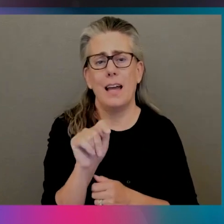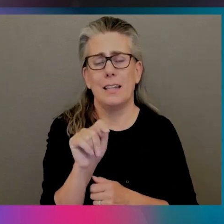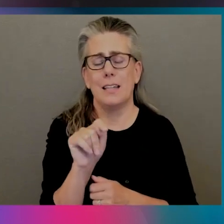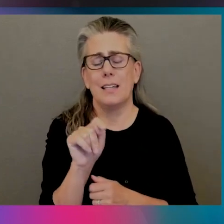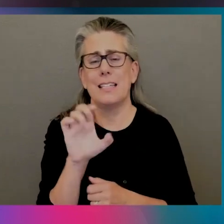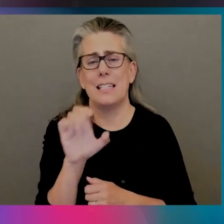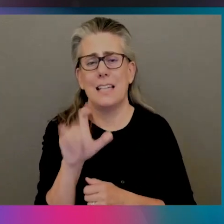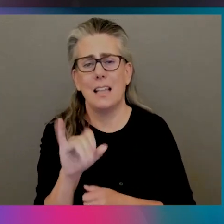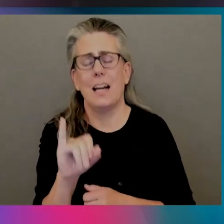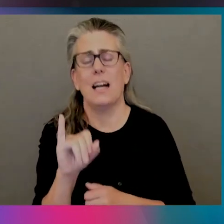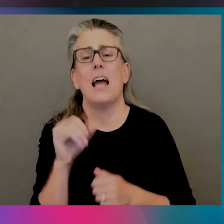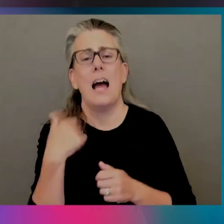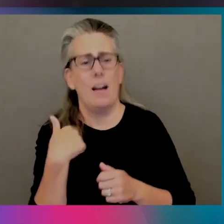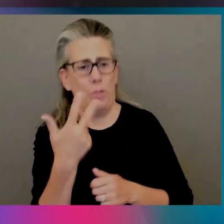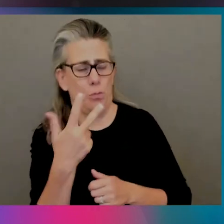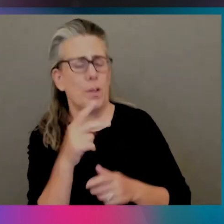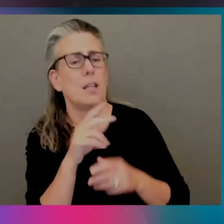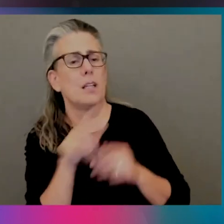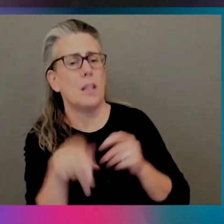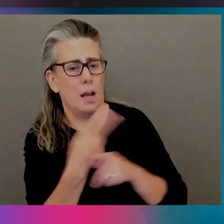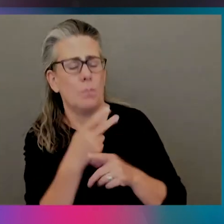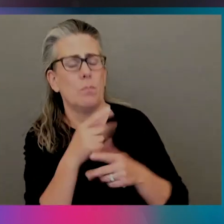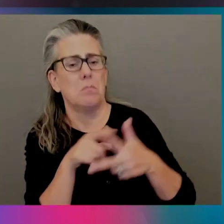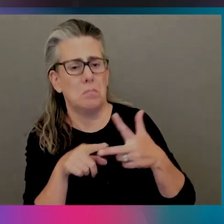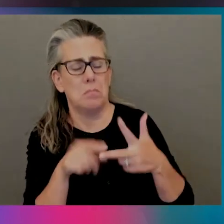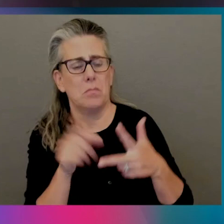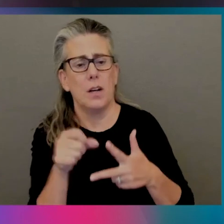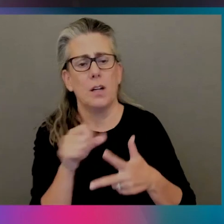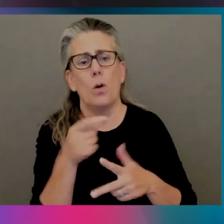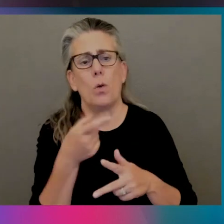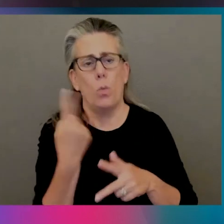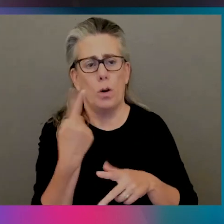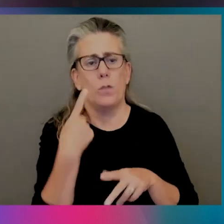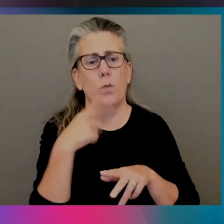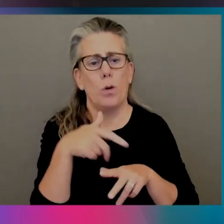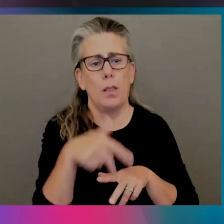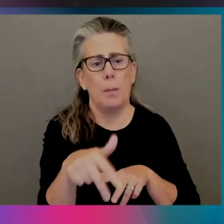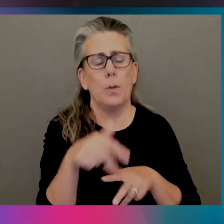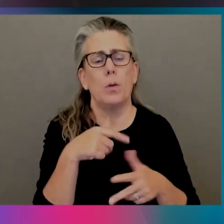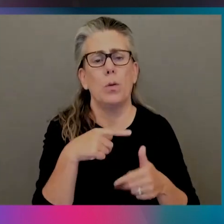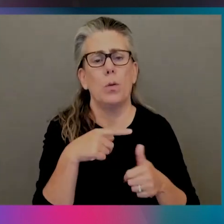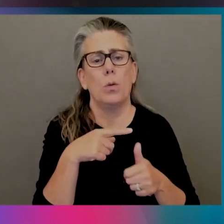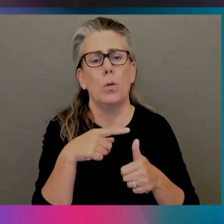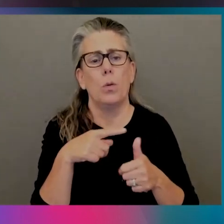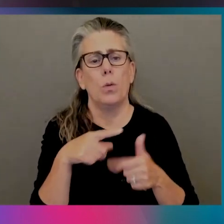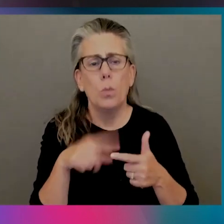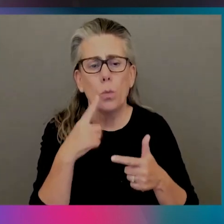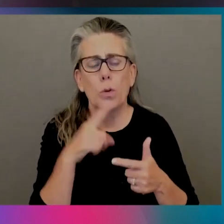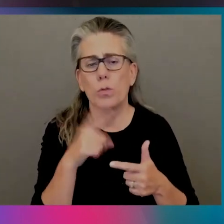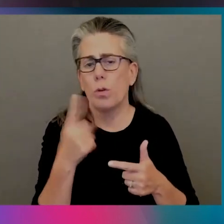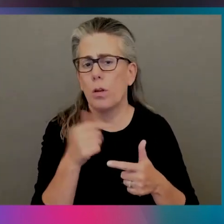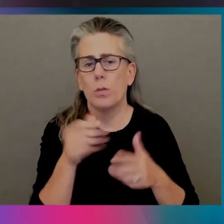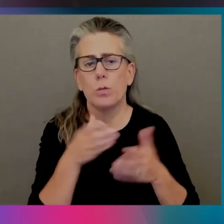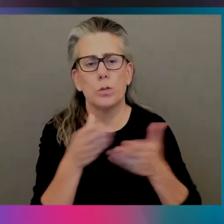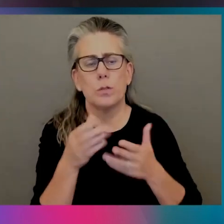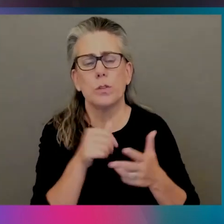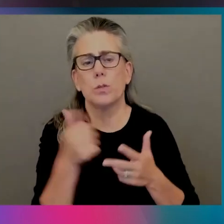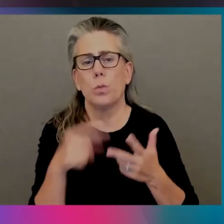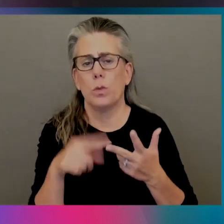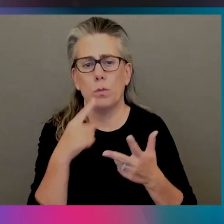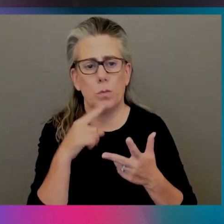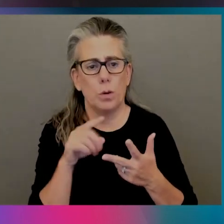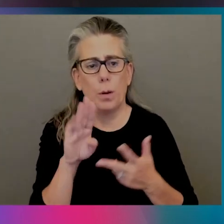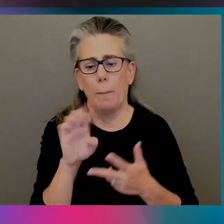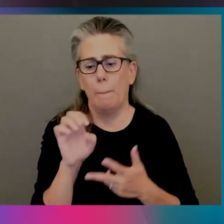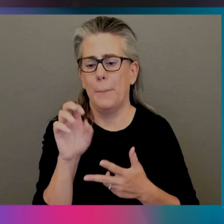the .NET CLI. So we have one for Lambda. Yeah. One for Elastic Container Service, and one for Beanstalk. Use them all.